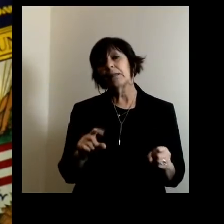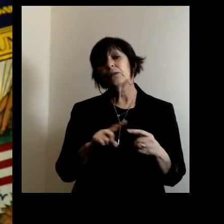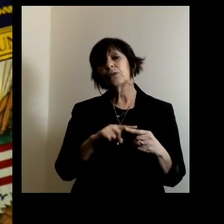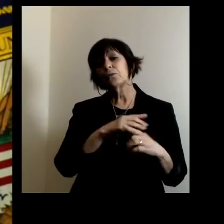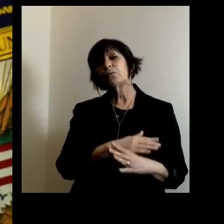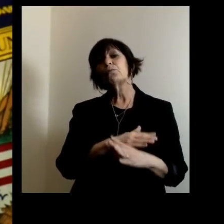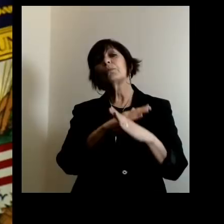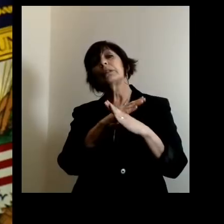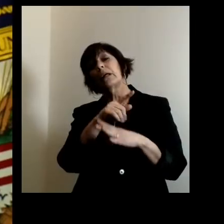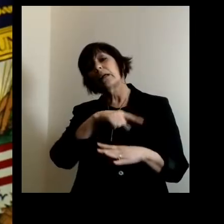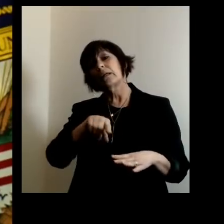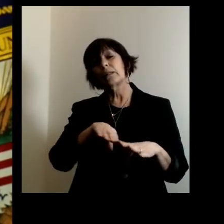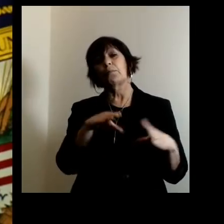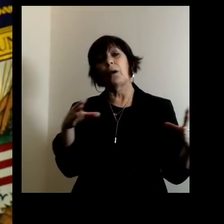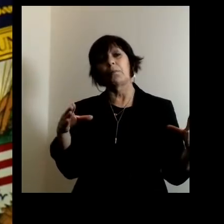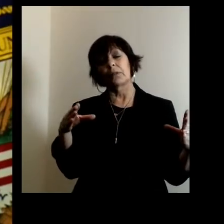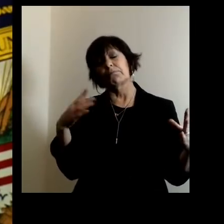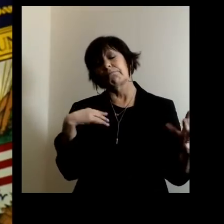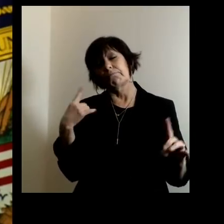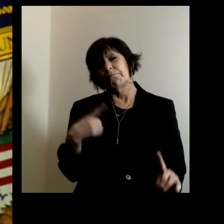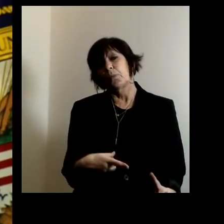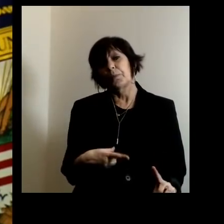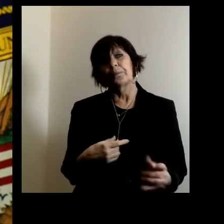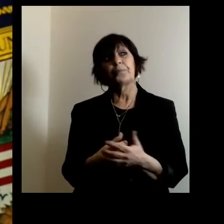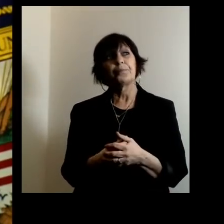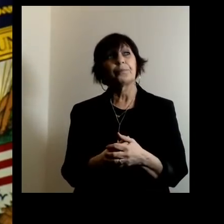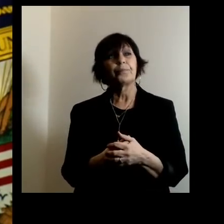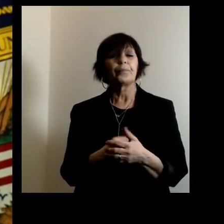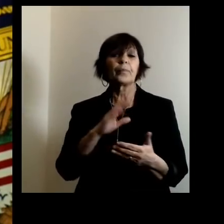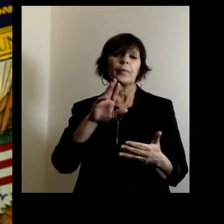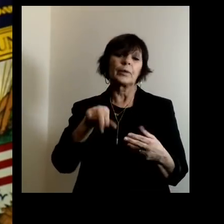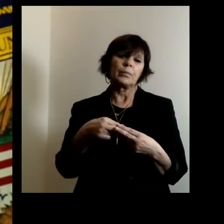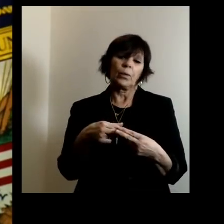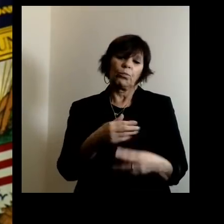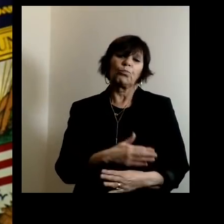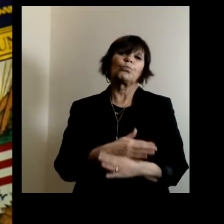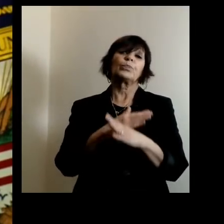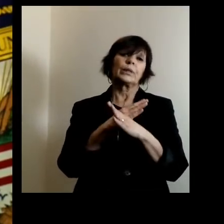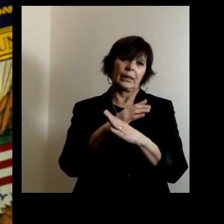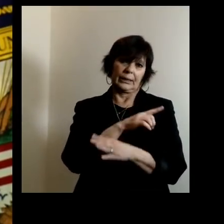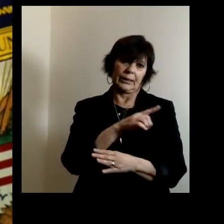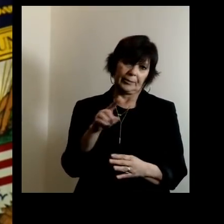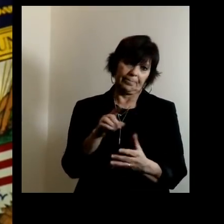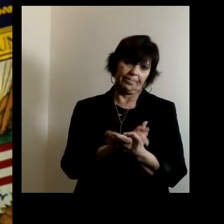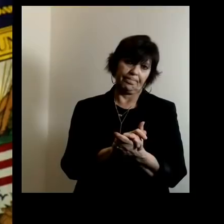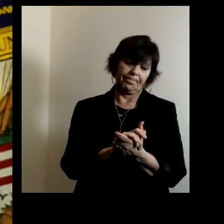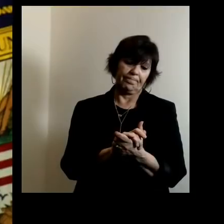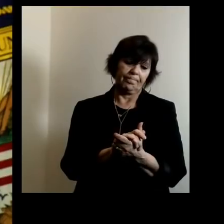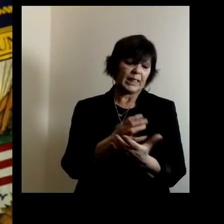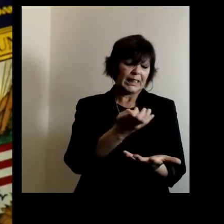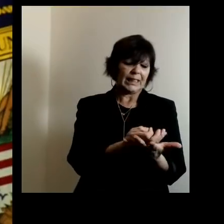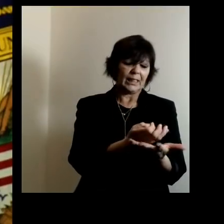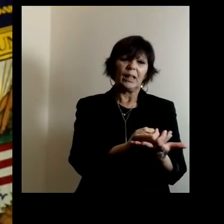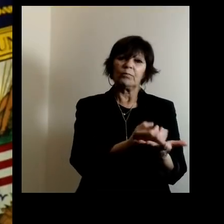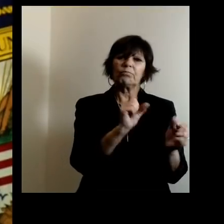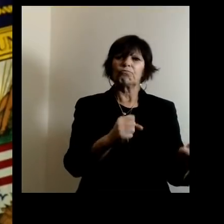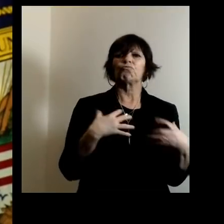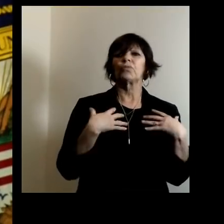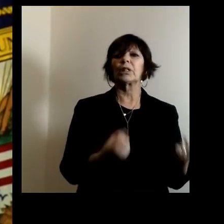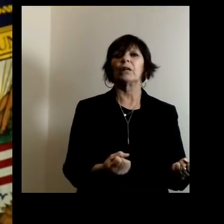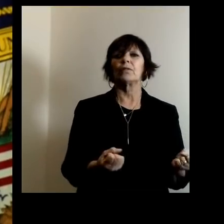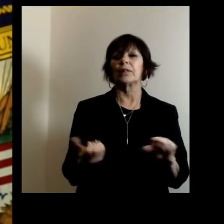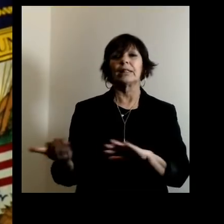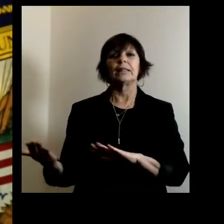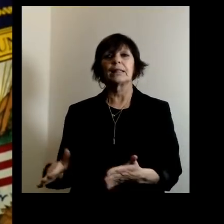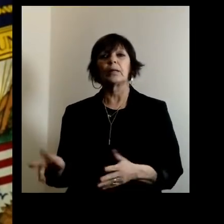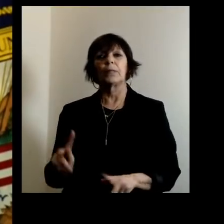protect the general public. This is what it's about. It's about protecting the general public. Economies can recover. Dead people